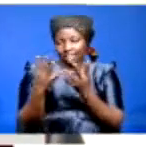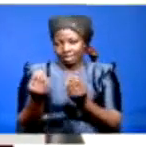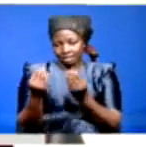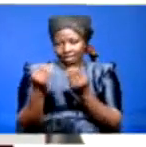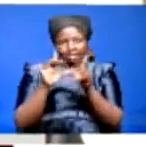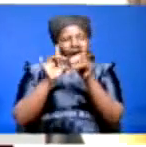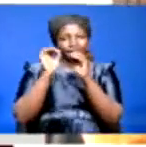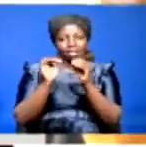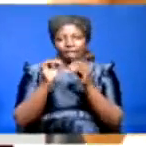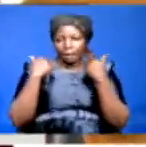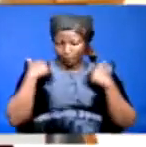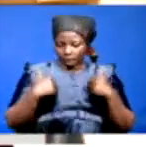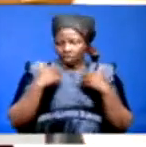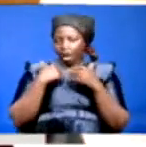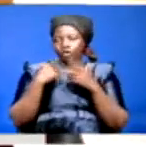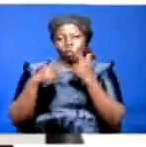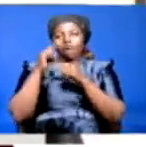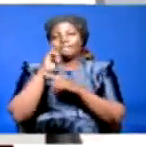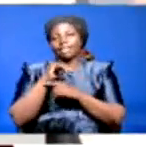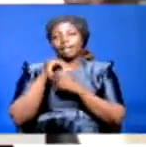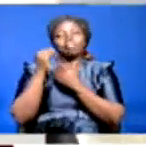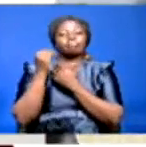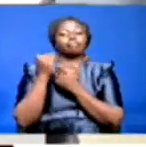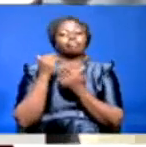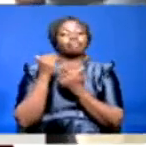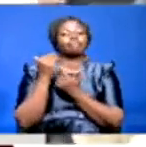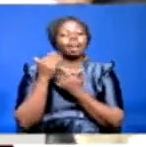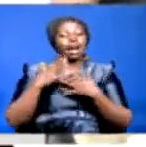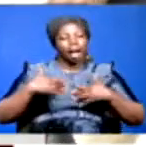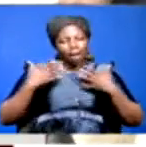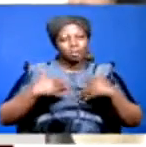So I'm glad and hopeful that I'm going home,